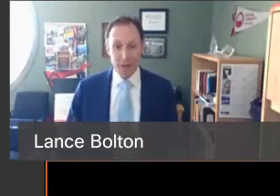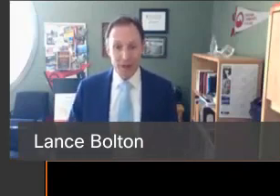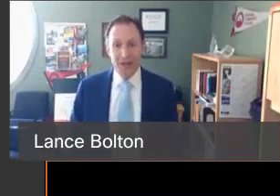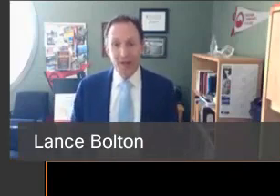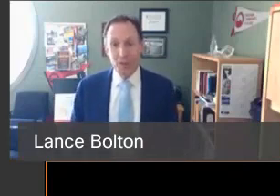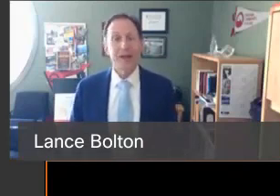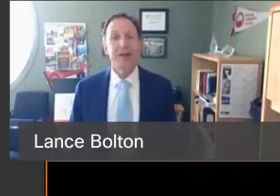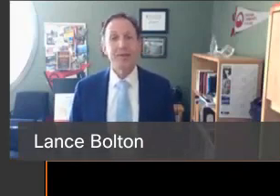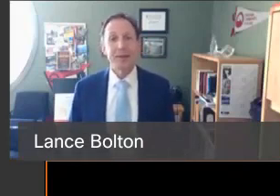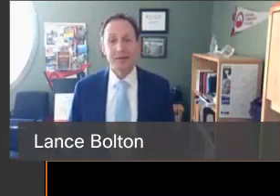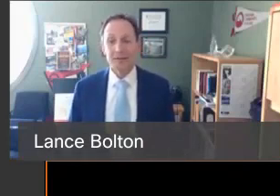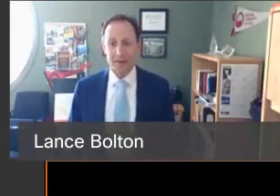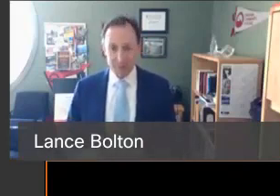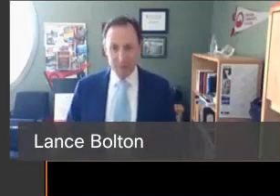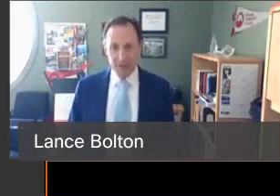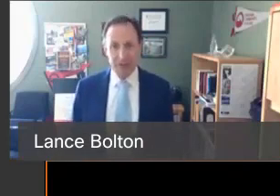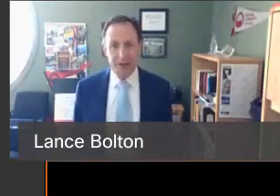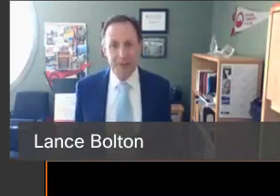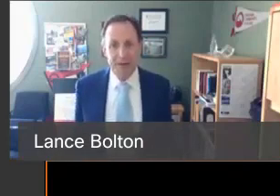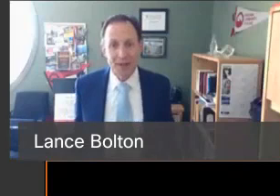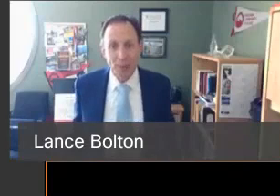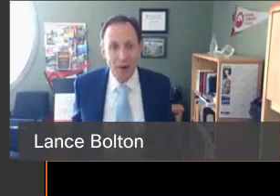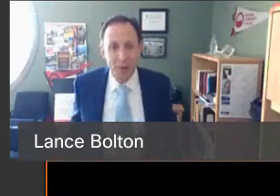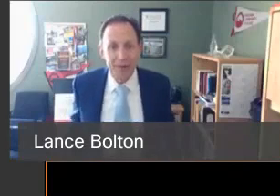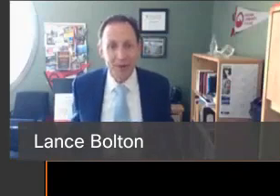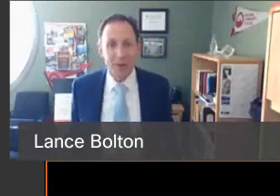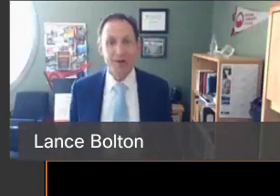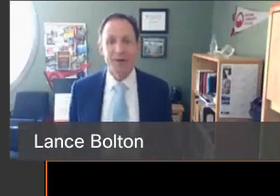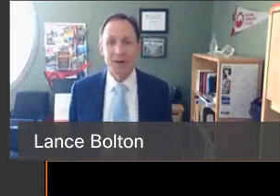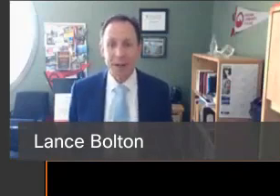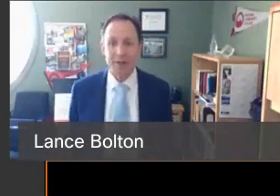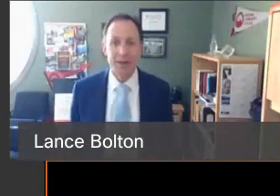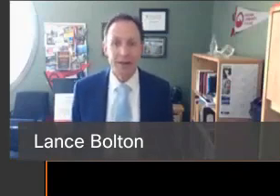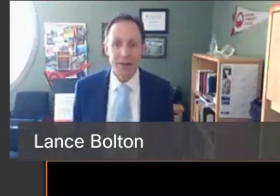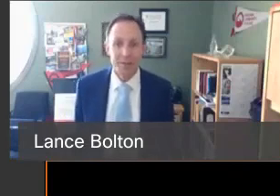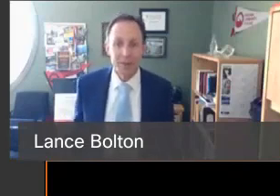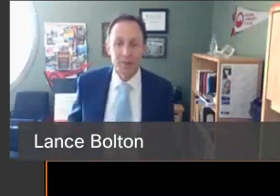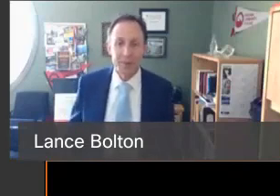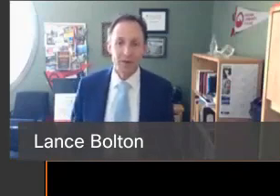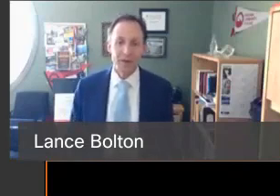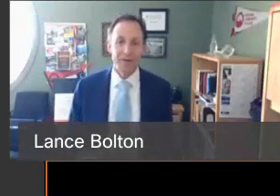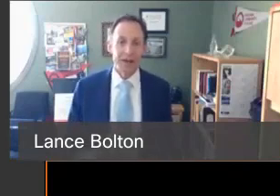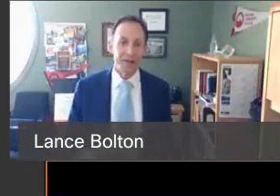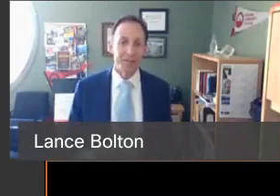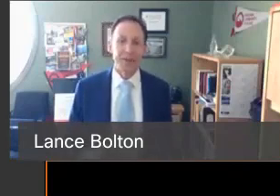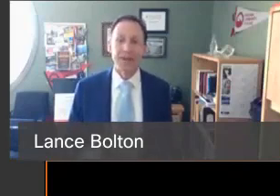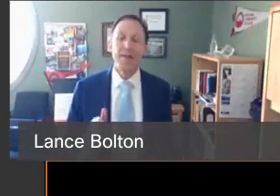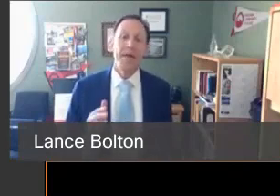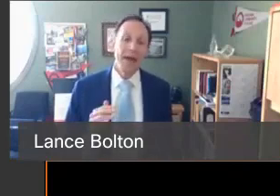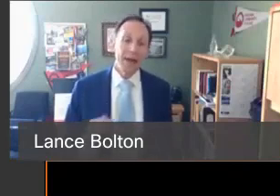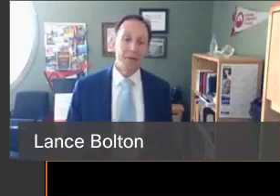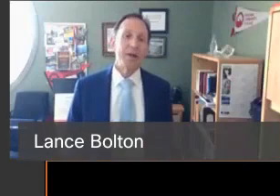and we're going to get some attention to this. People are going to come by and say, wow, what is going on there at Pikes Peak? Look at this beautiful mural they've got on their